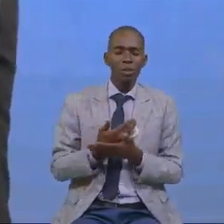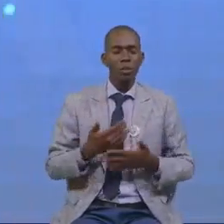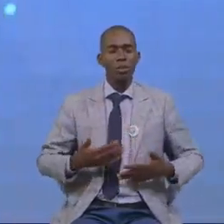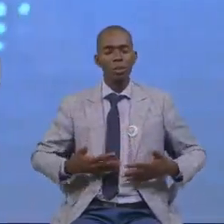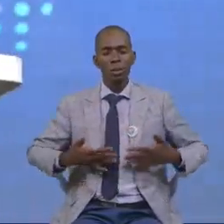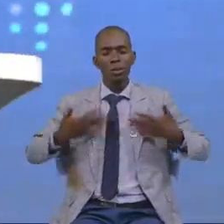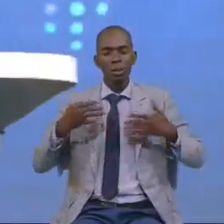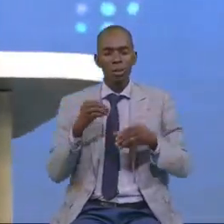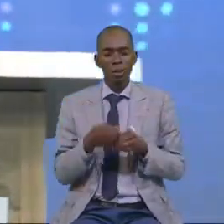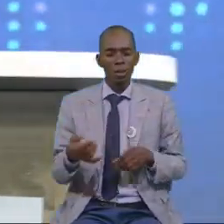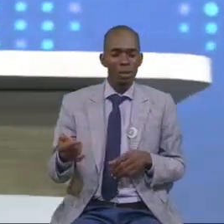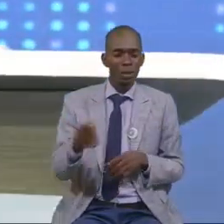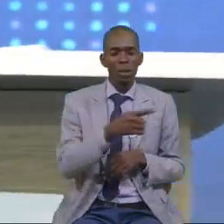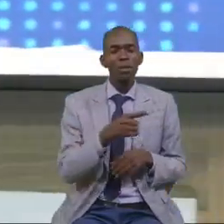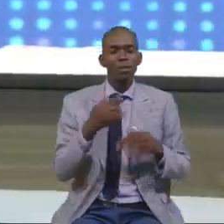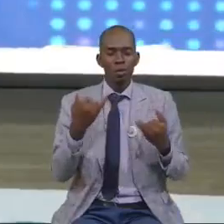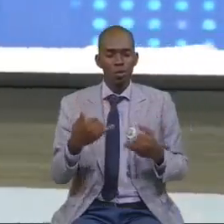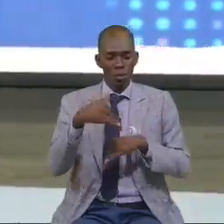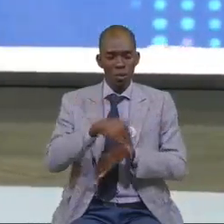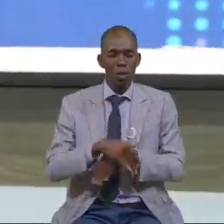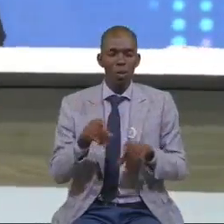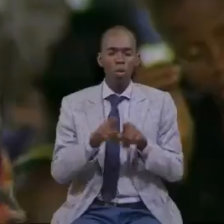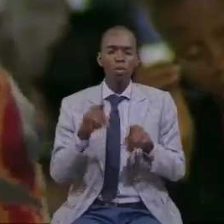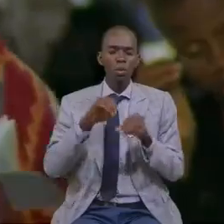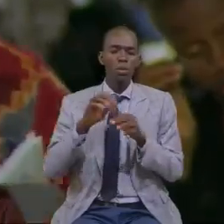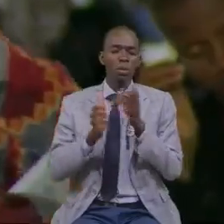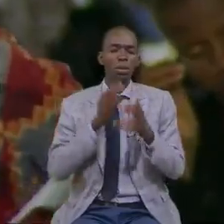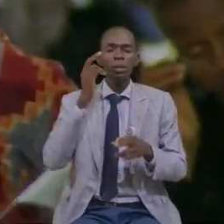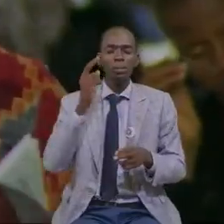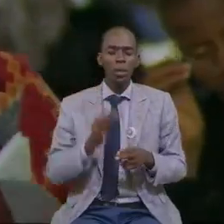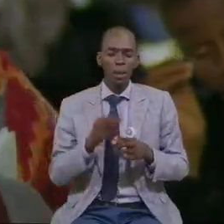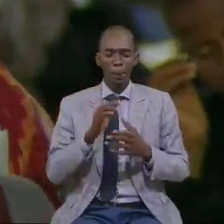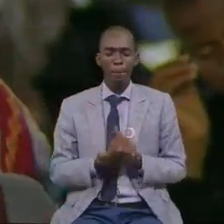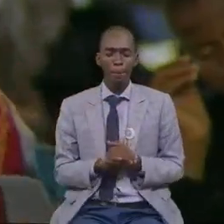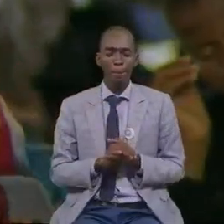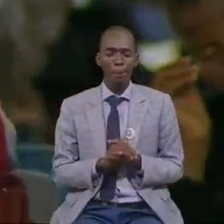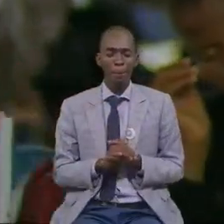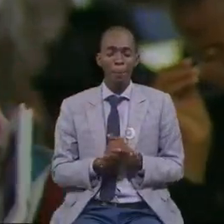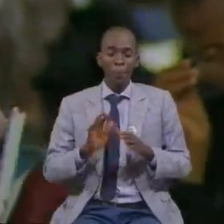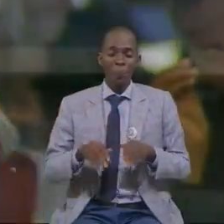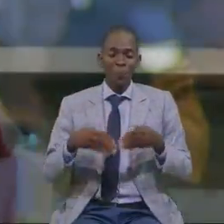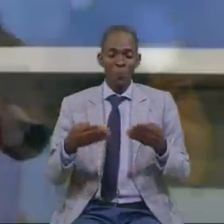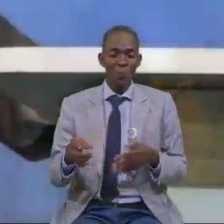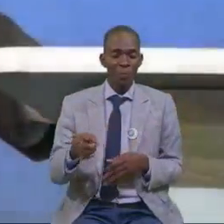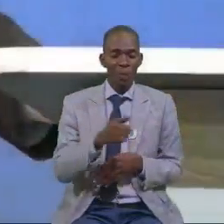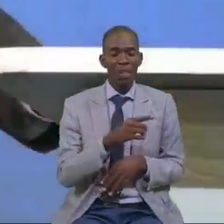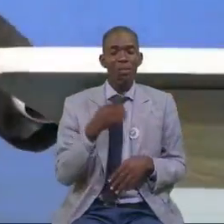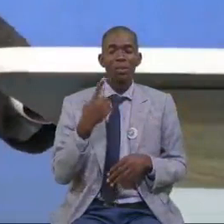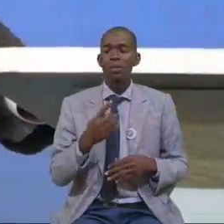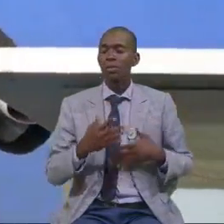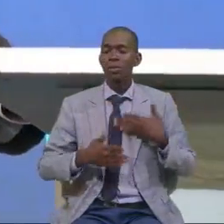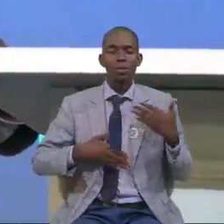them, even tonight, in Jesus' name. Give them the joy